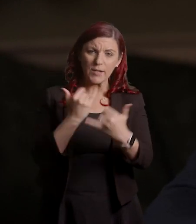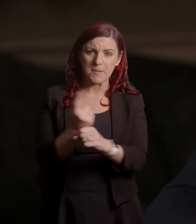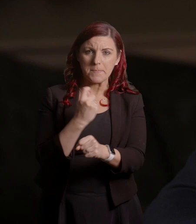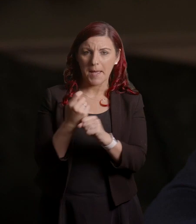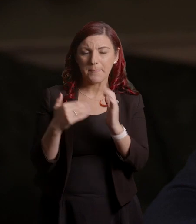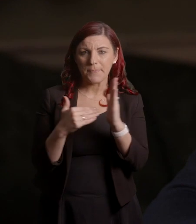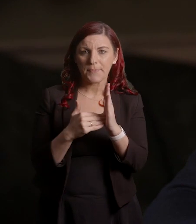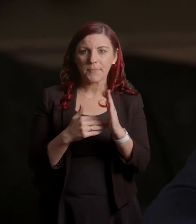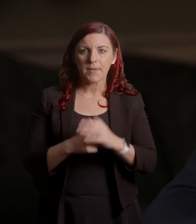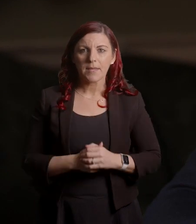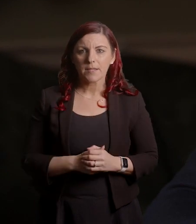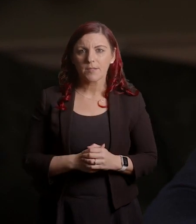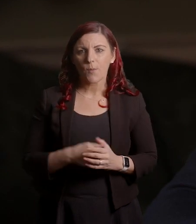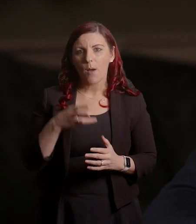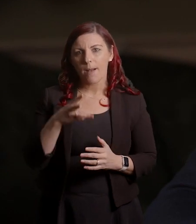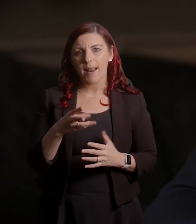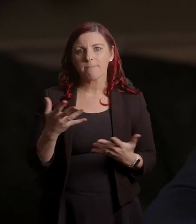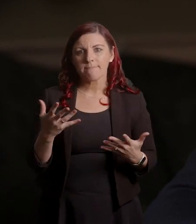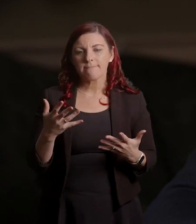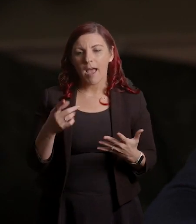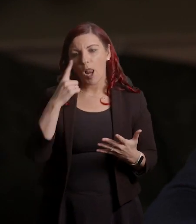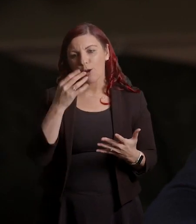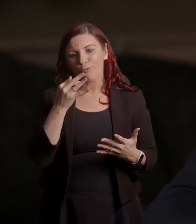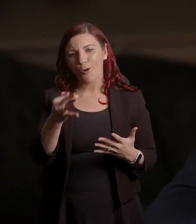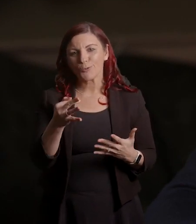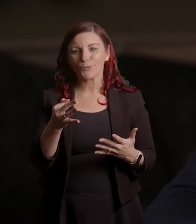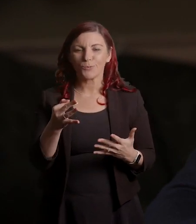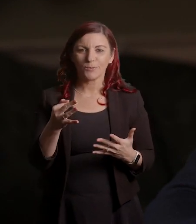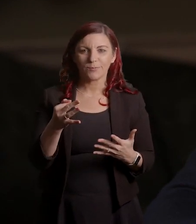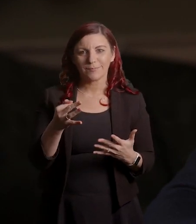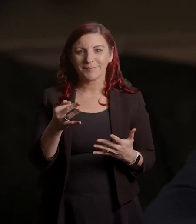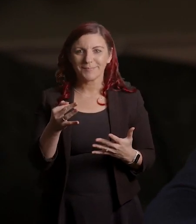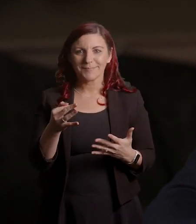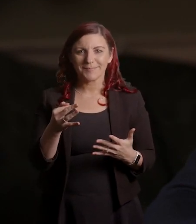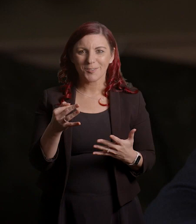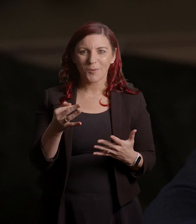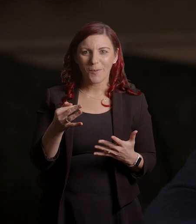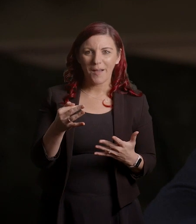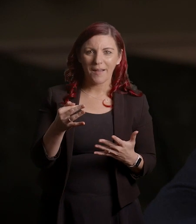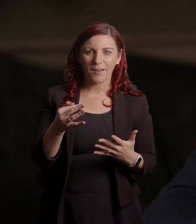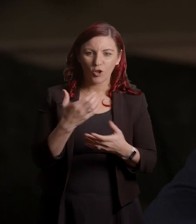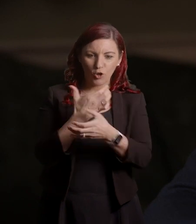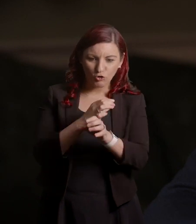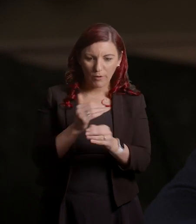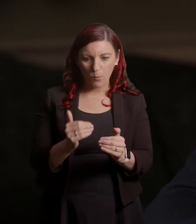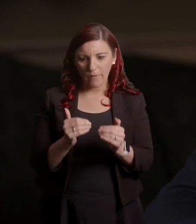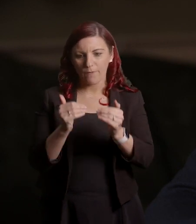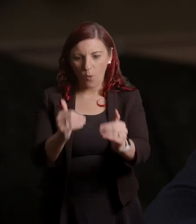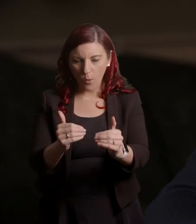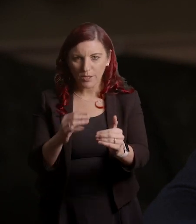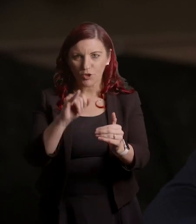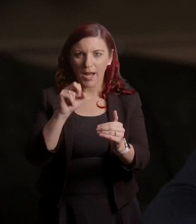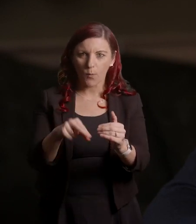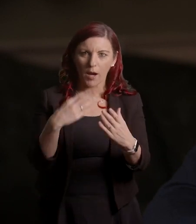fantastic year in some way. And I'm looking forward also to our nation moving forward in